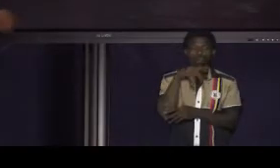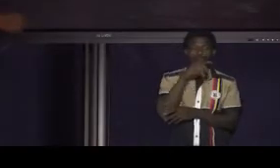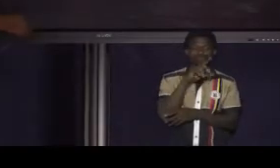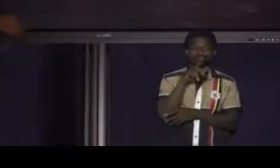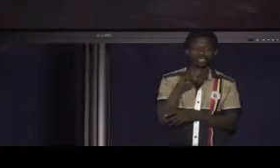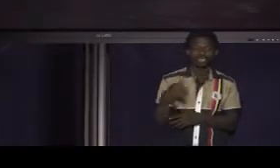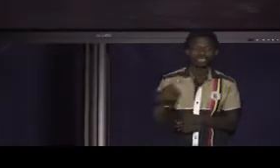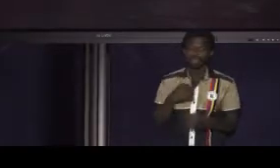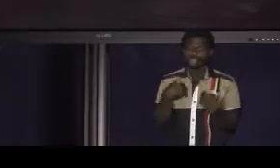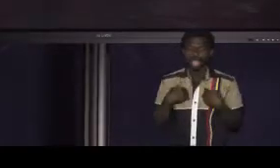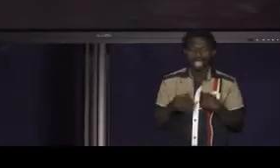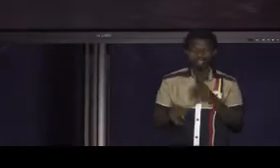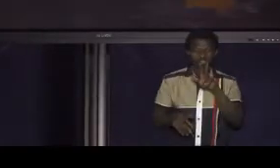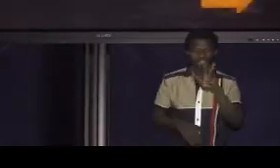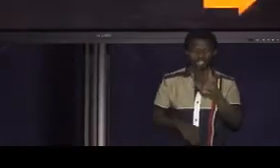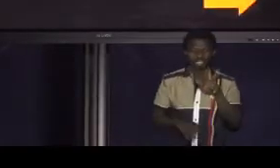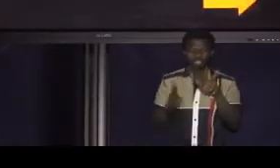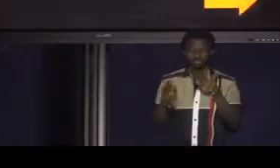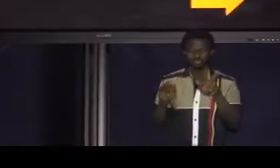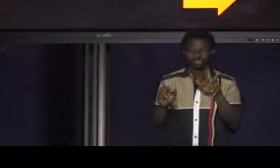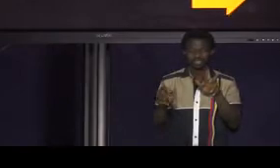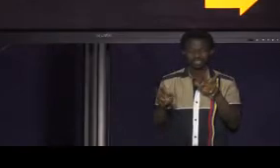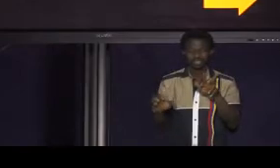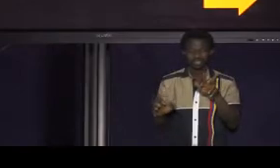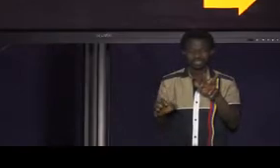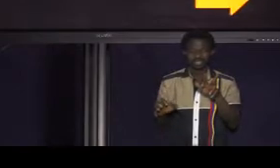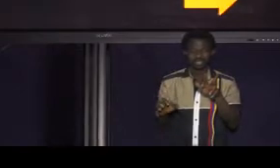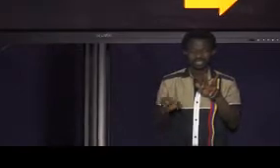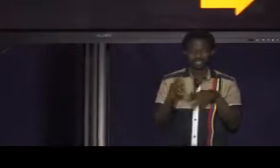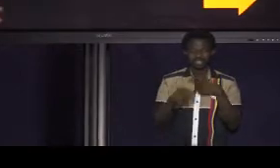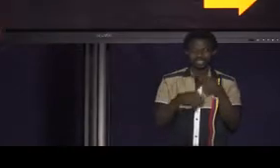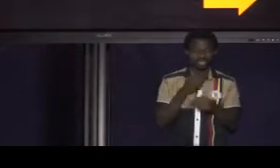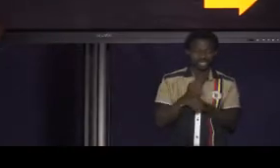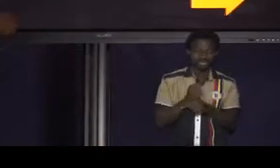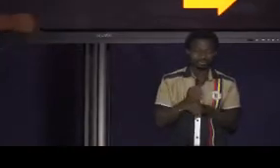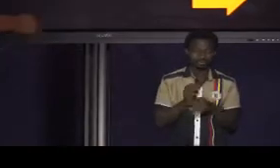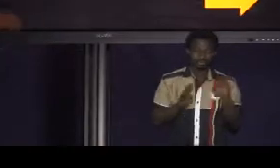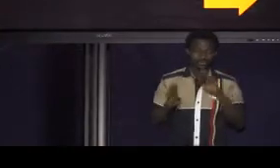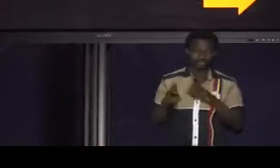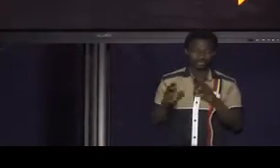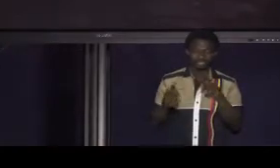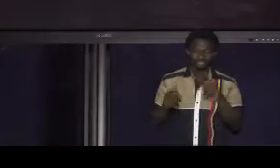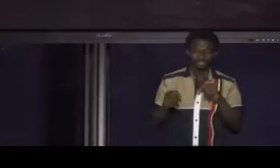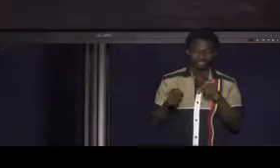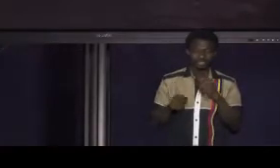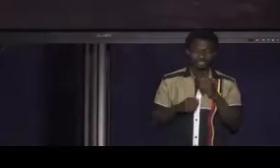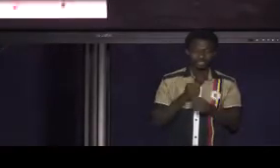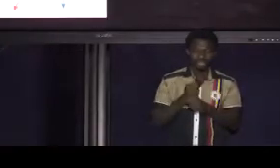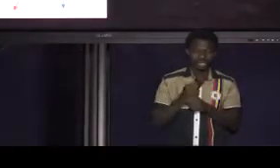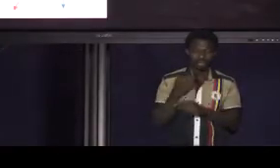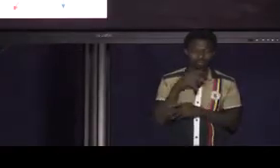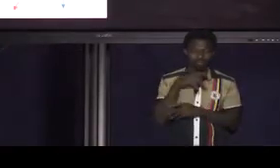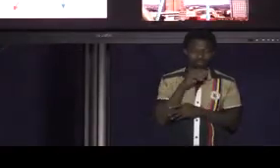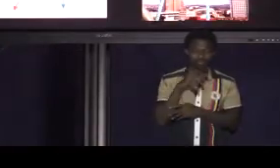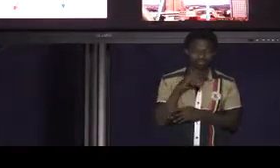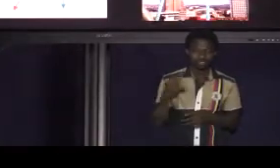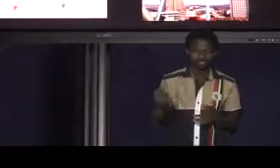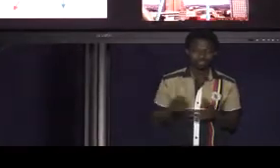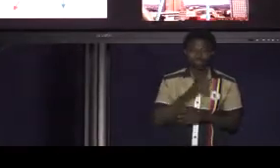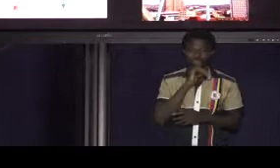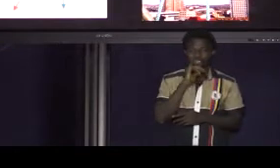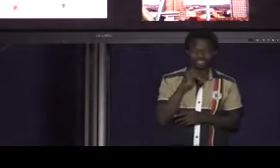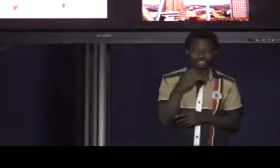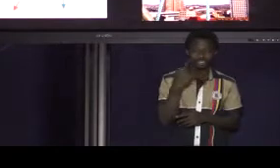three basic types of pulley. How many? Three basic types of pulley. And the first one is